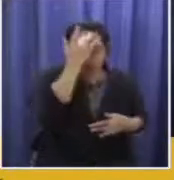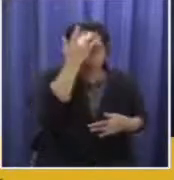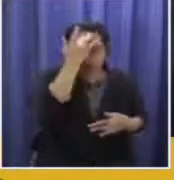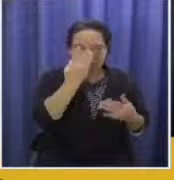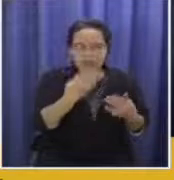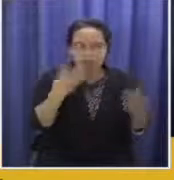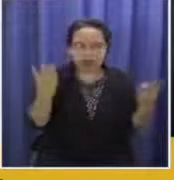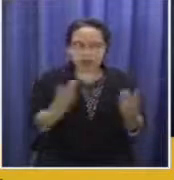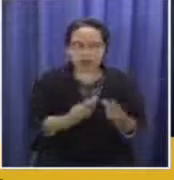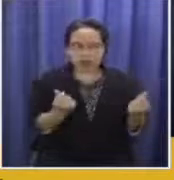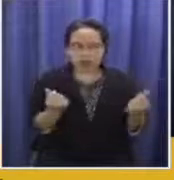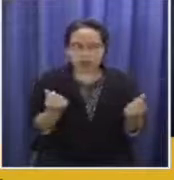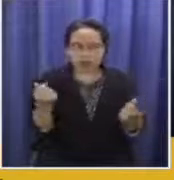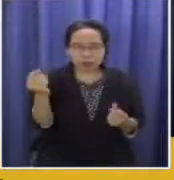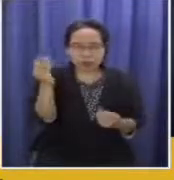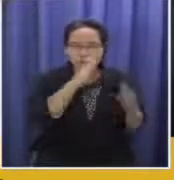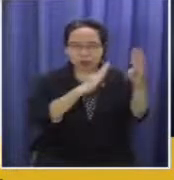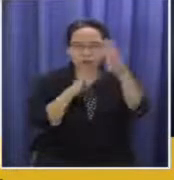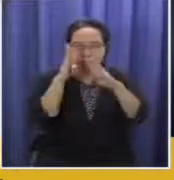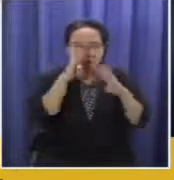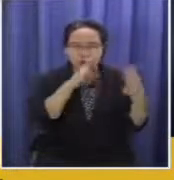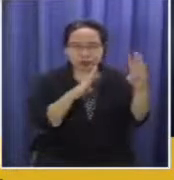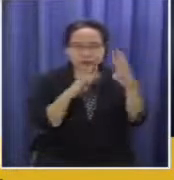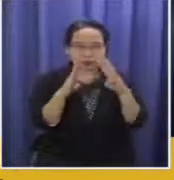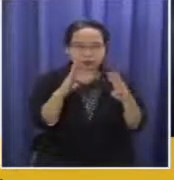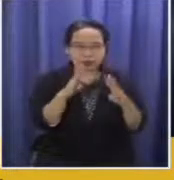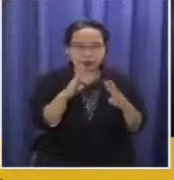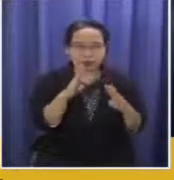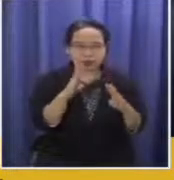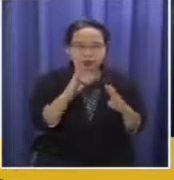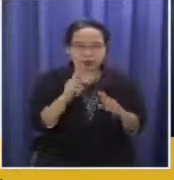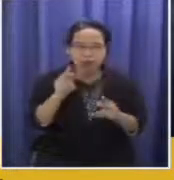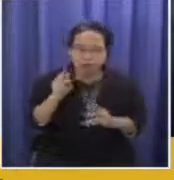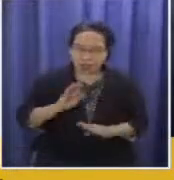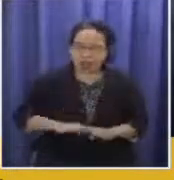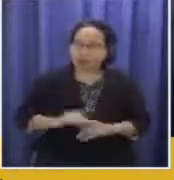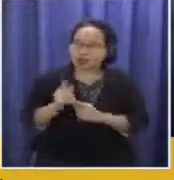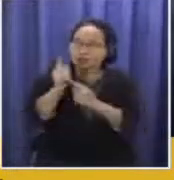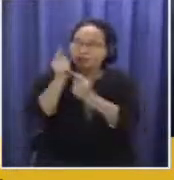Please heal our sicknesses and solve our problems.